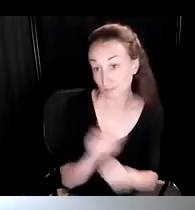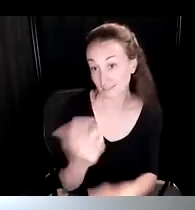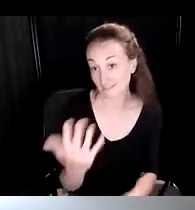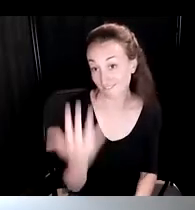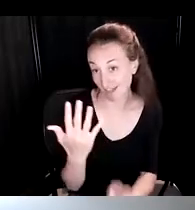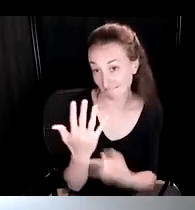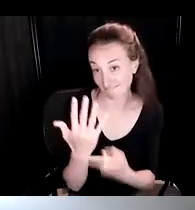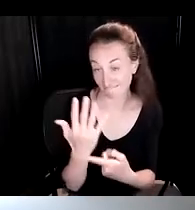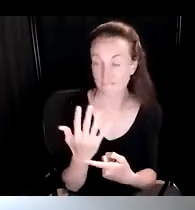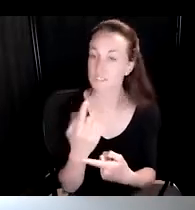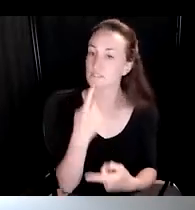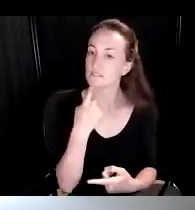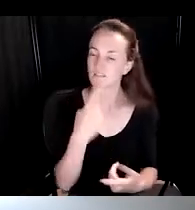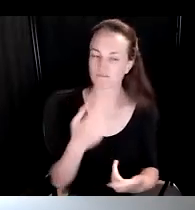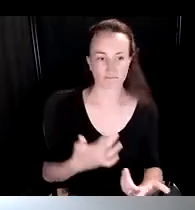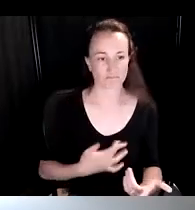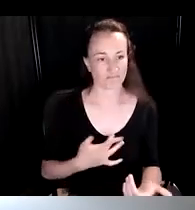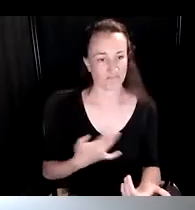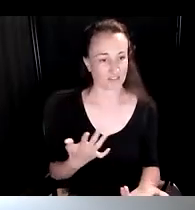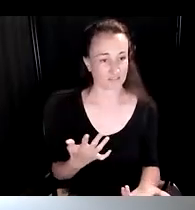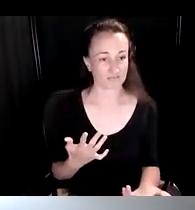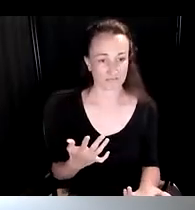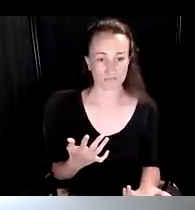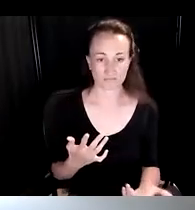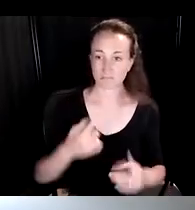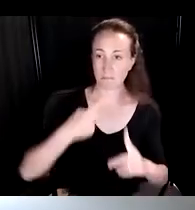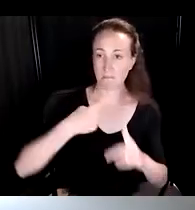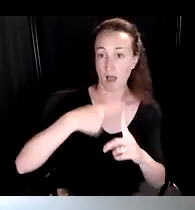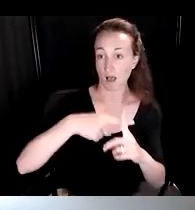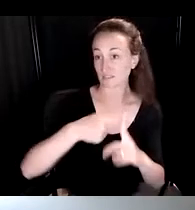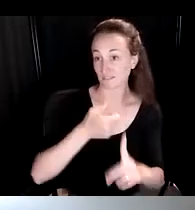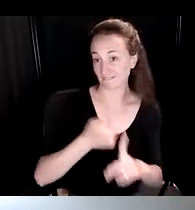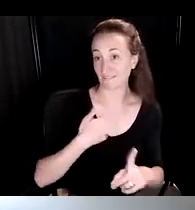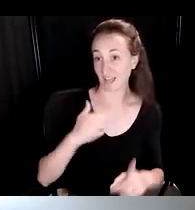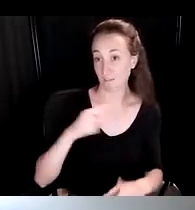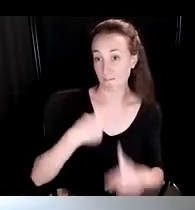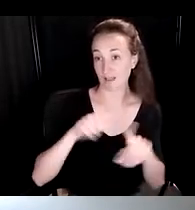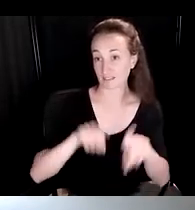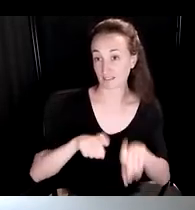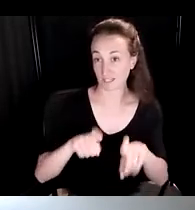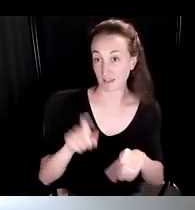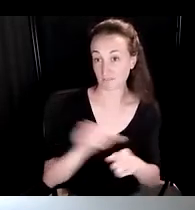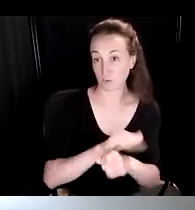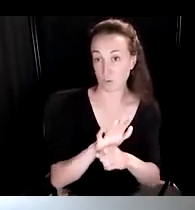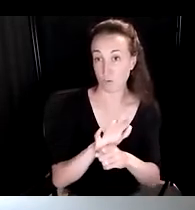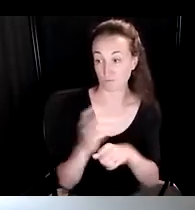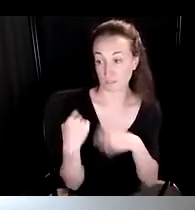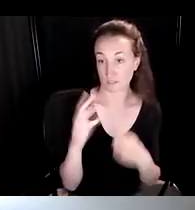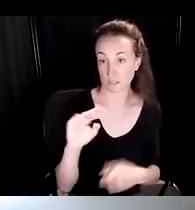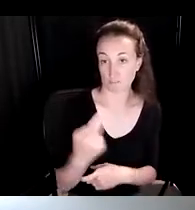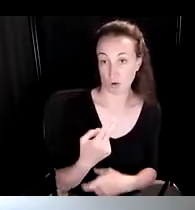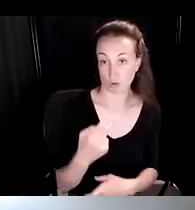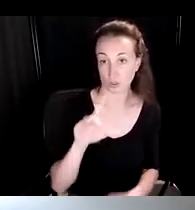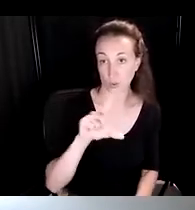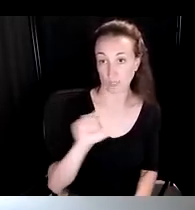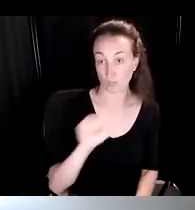reported actually being testing positive for COVID-19 since March 2020. And I looked at